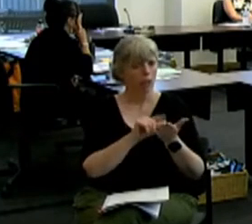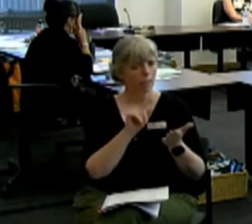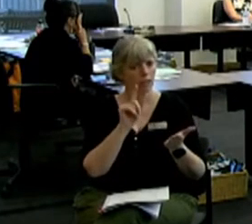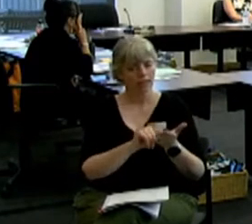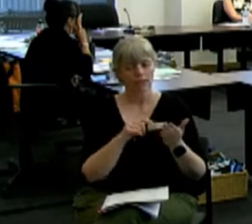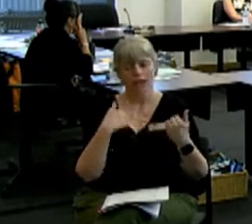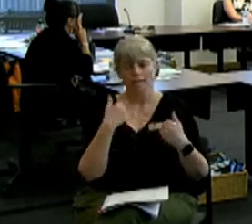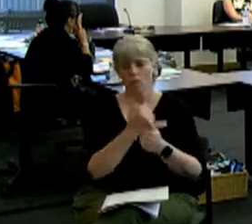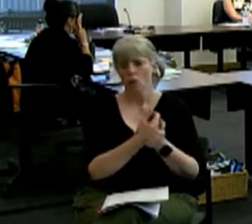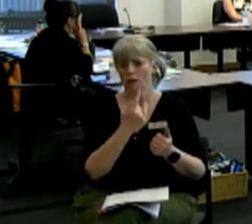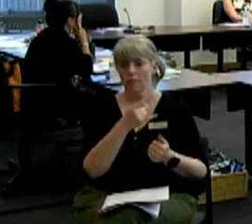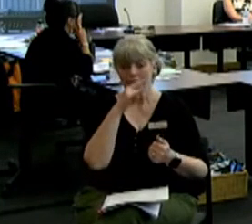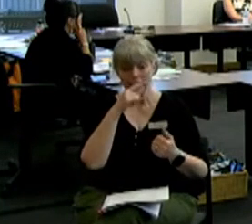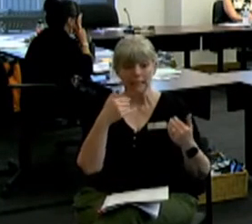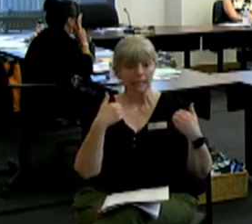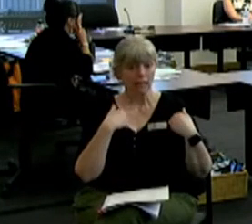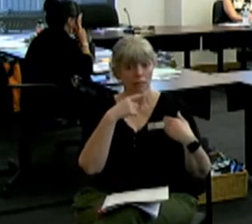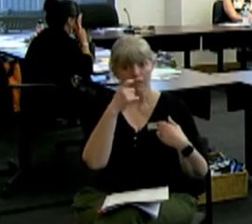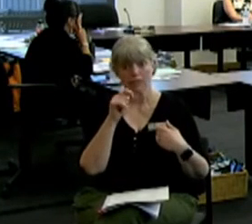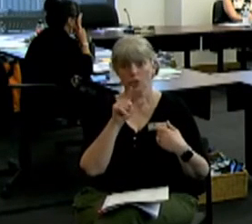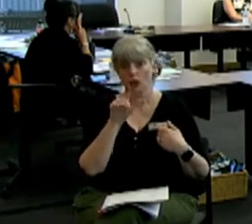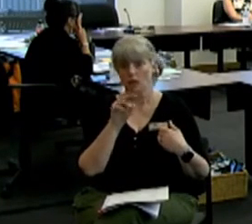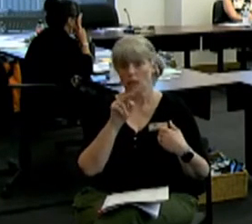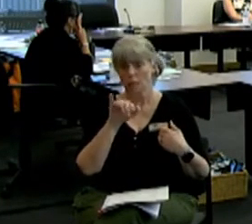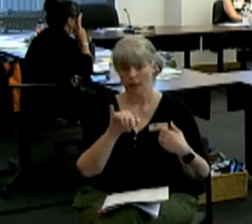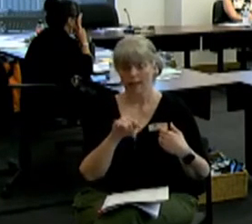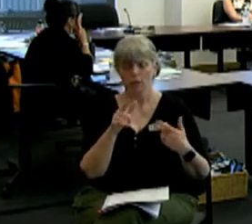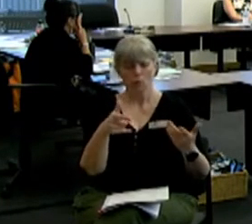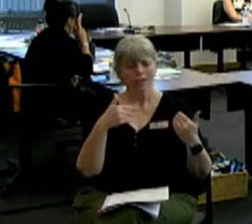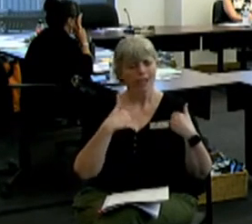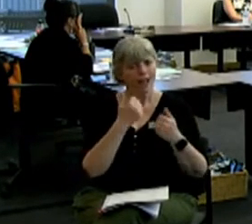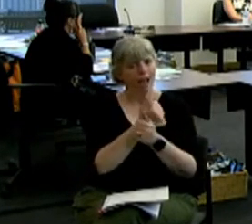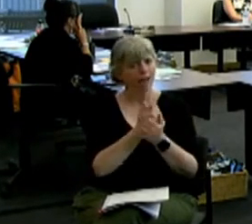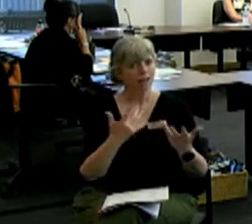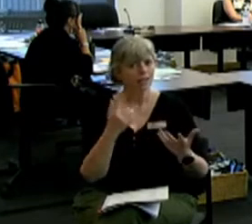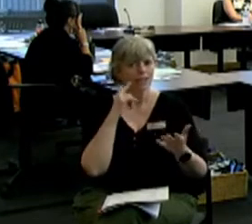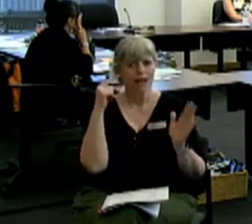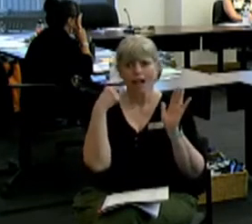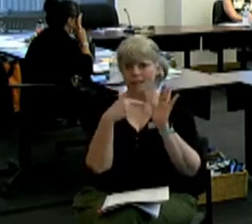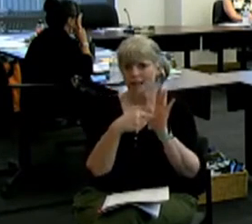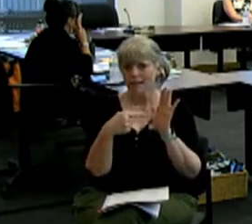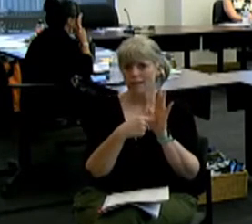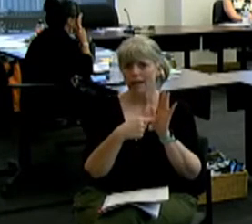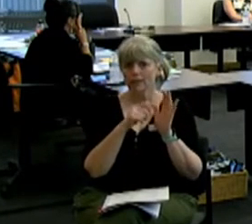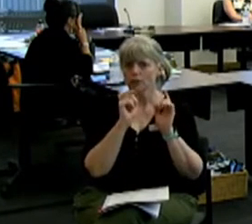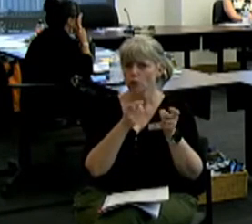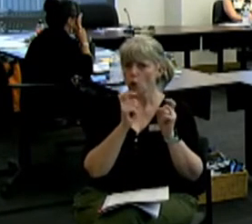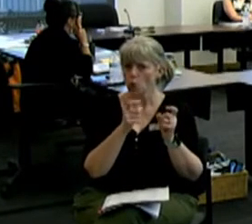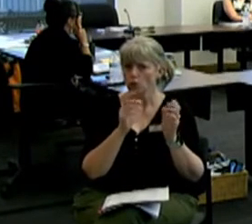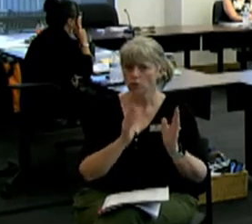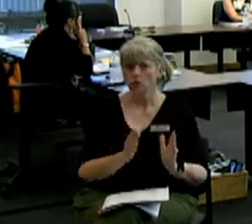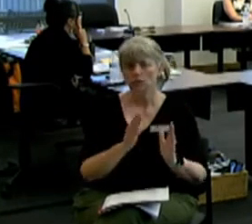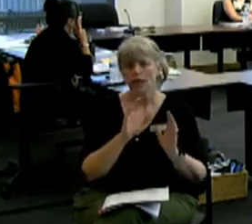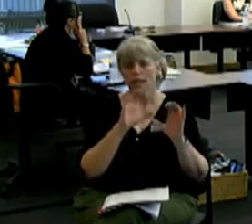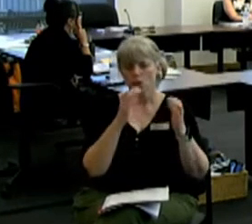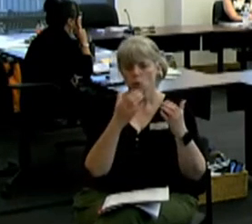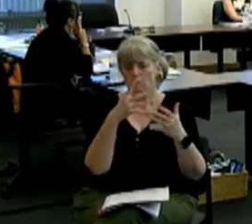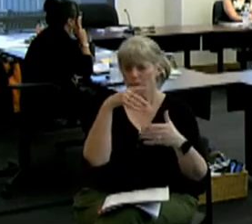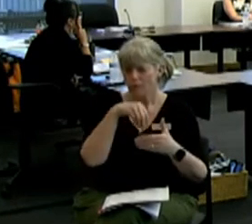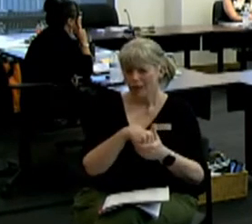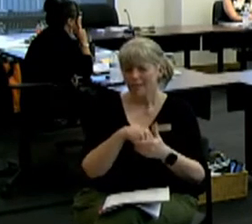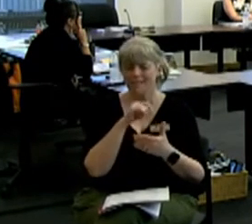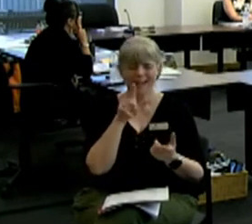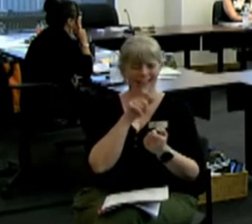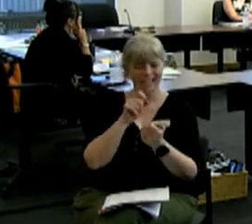got everyone, and my kids get theirs because they're alumni too. Do we get anything that identifies the donors and the groups that they're in? Not the exact amount